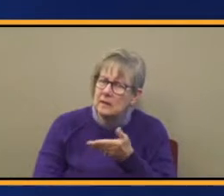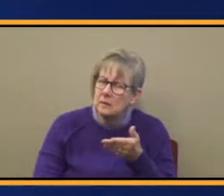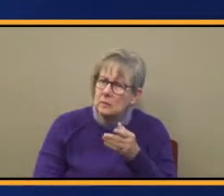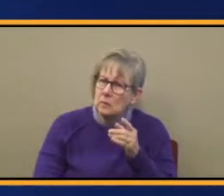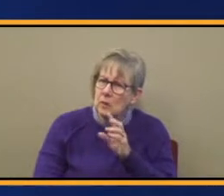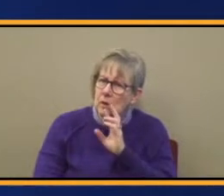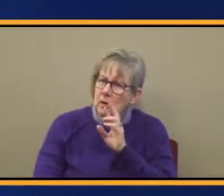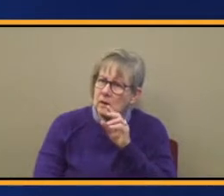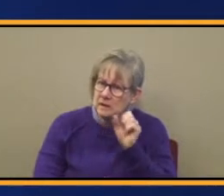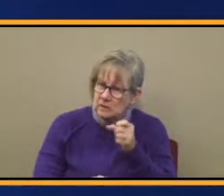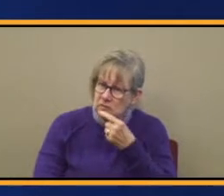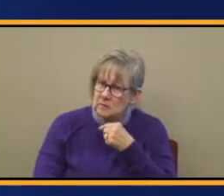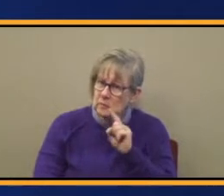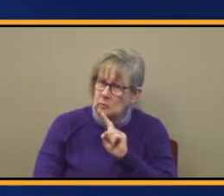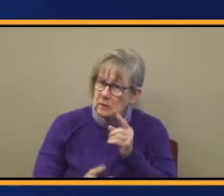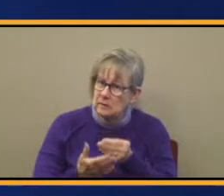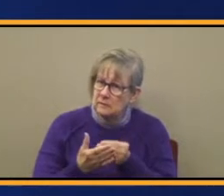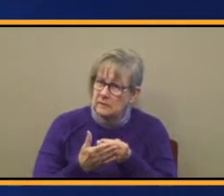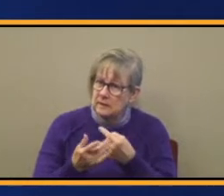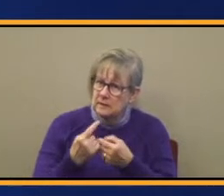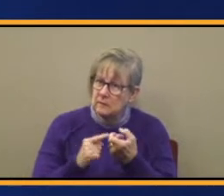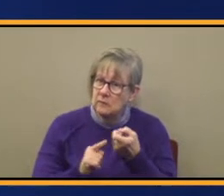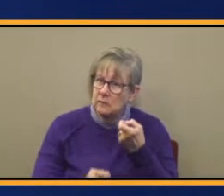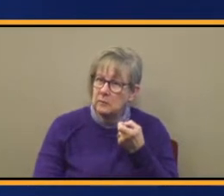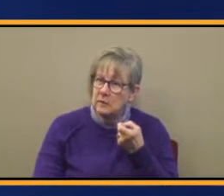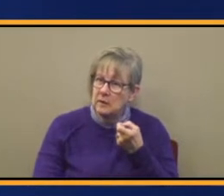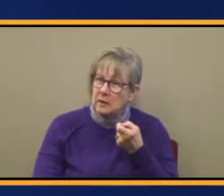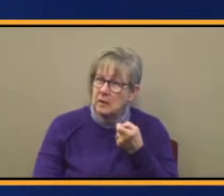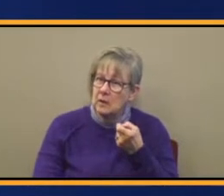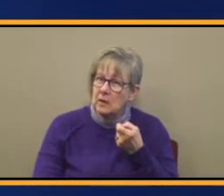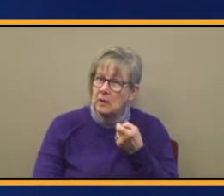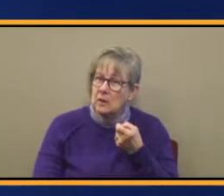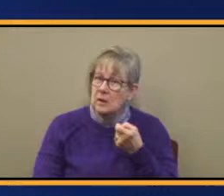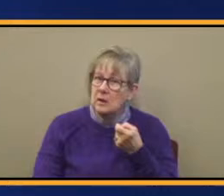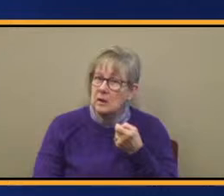Are you able to tell me where the funding is coming for this project, please?